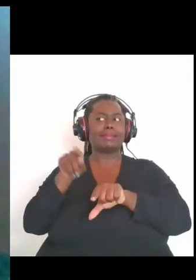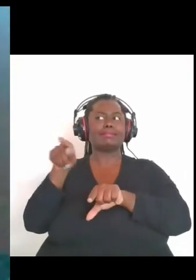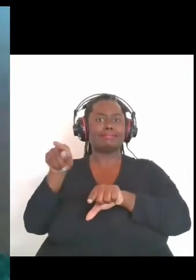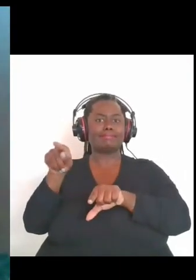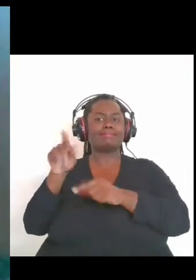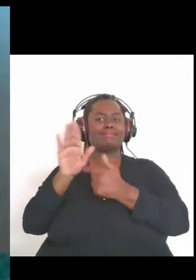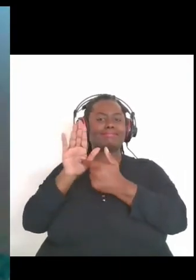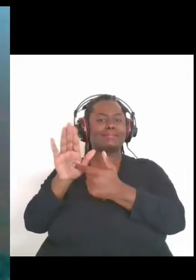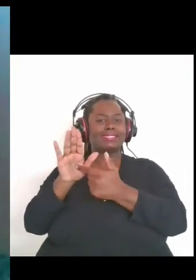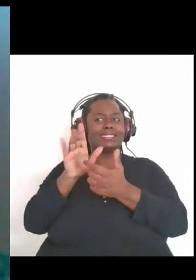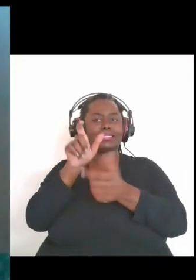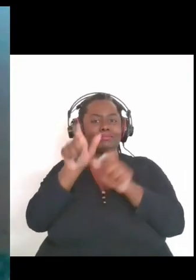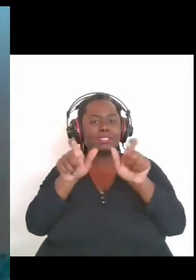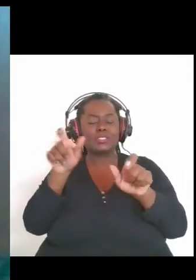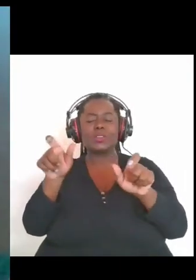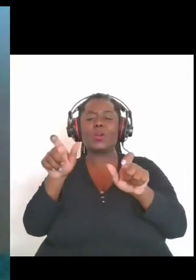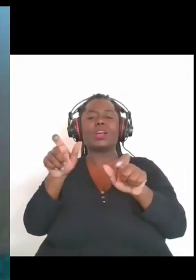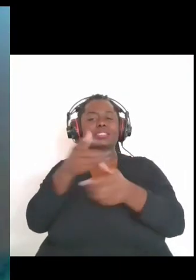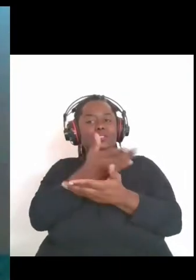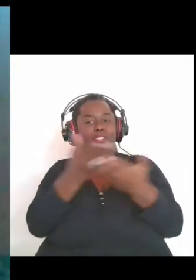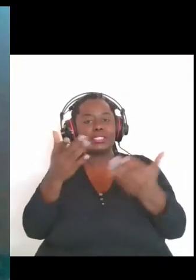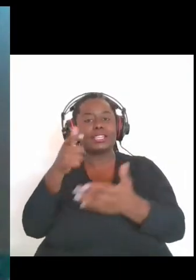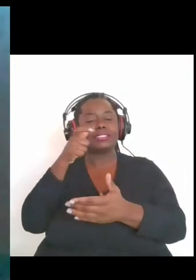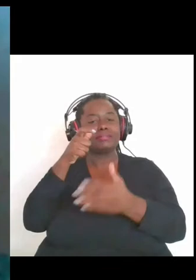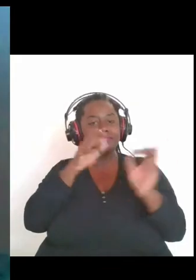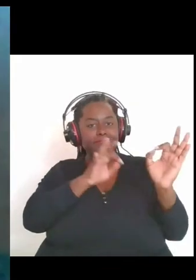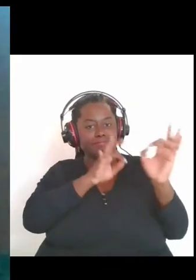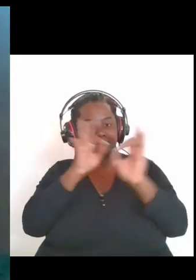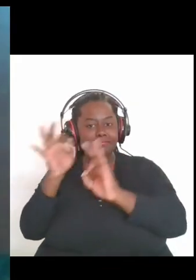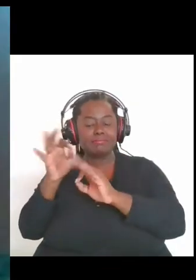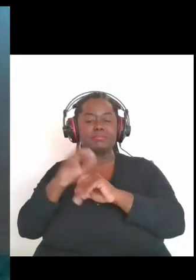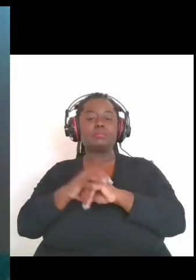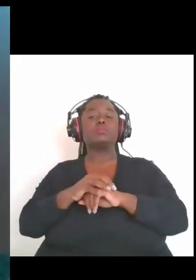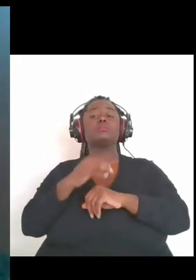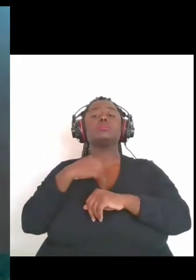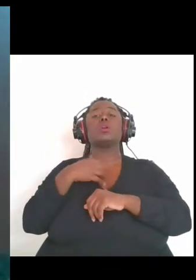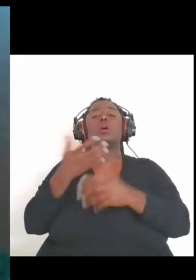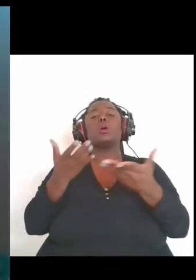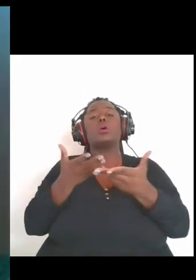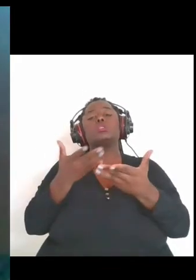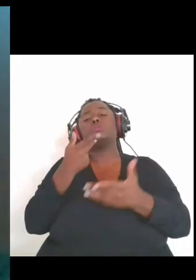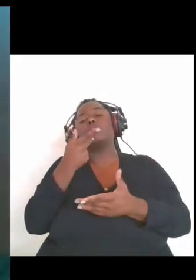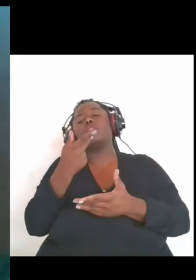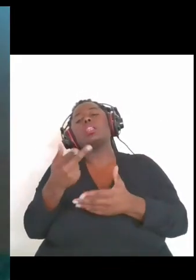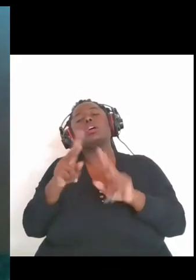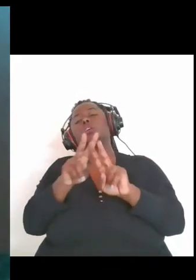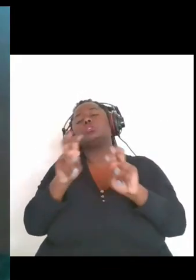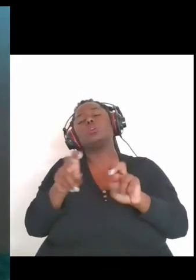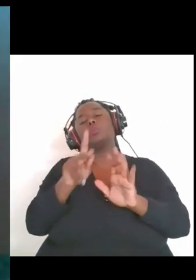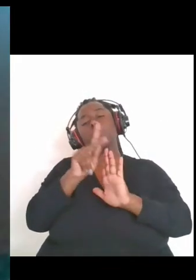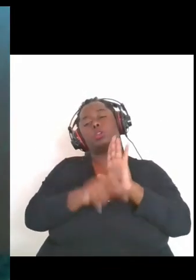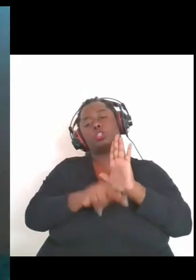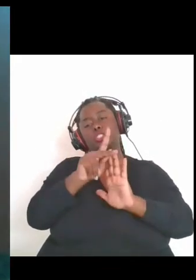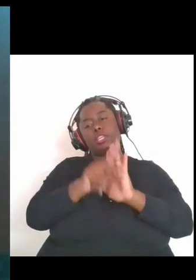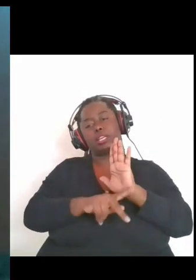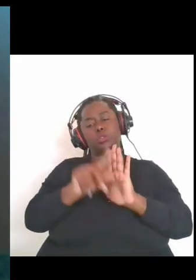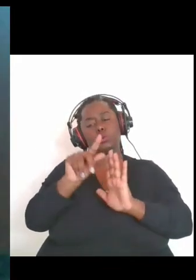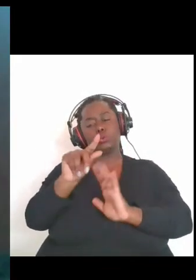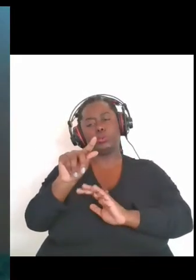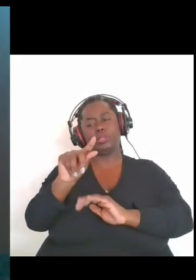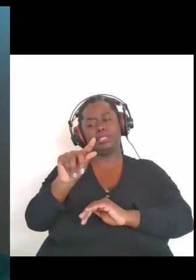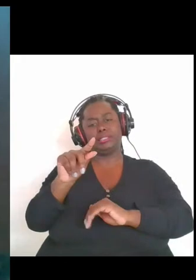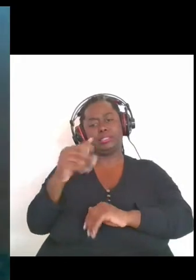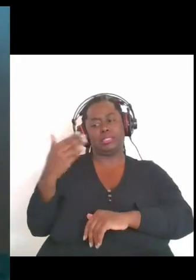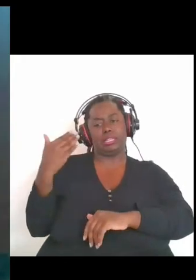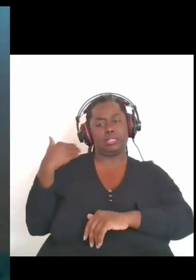umina from the aravanito our project and also telepublit I would like to share with you one of